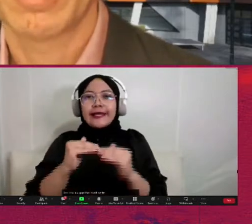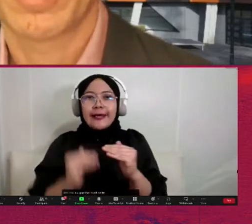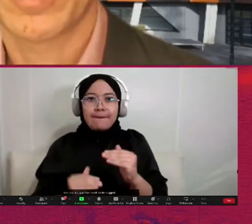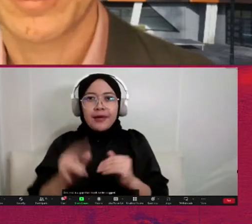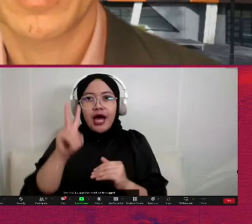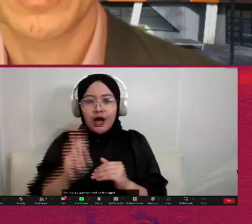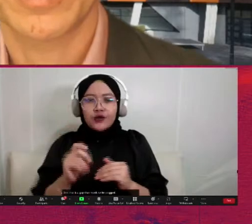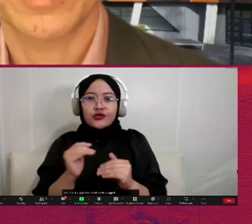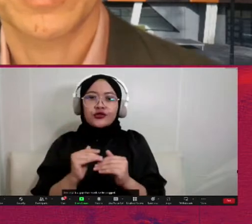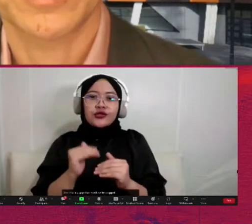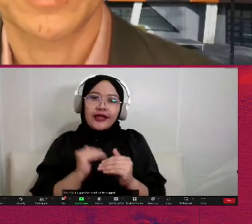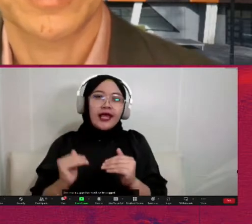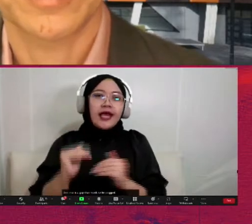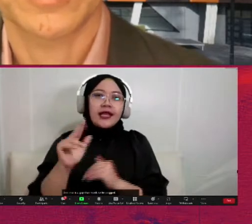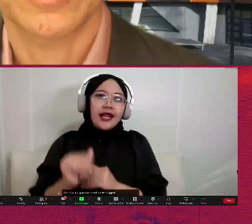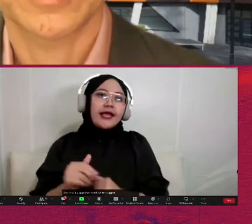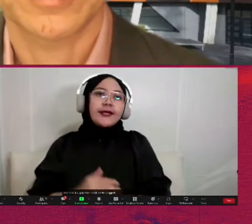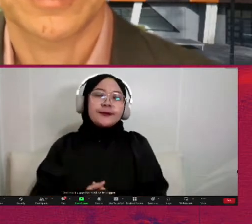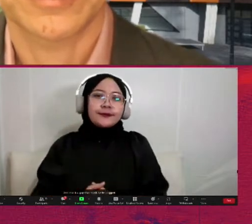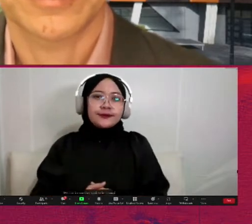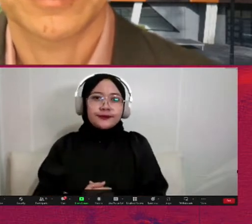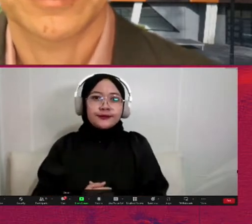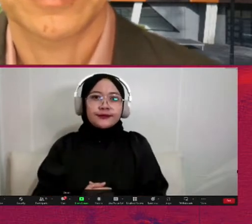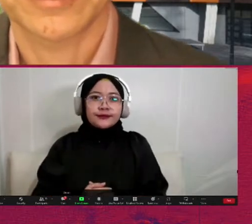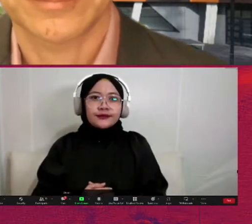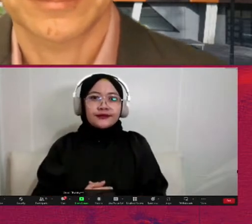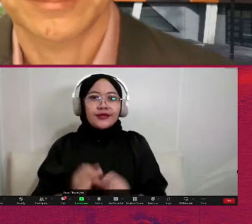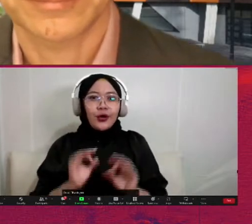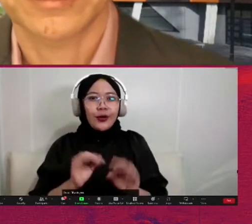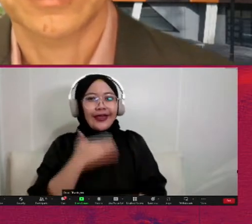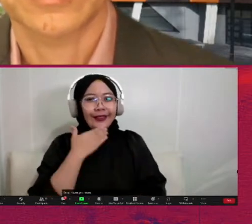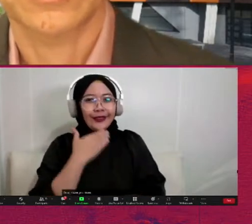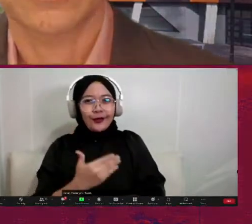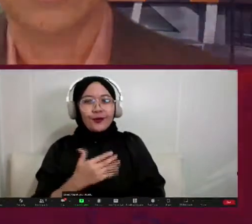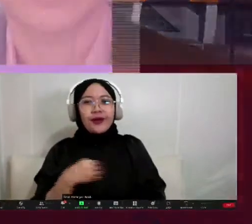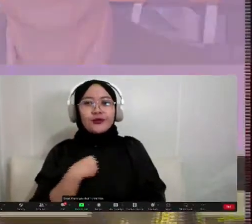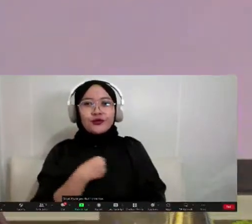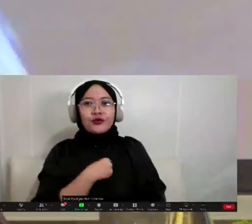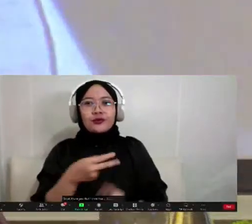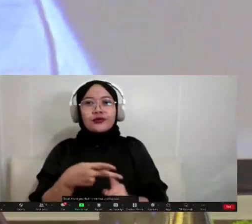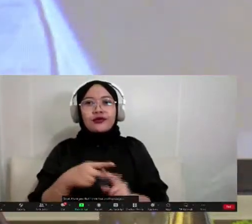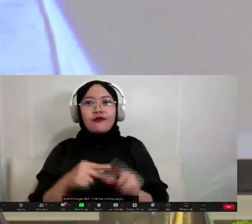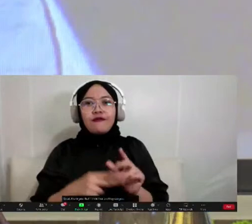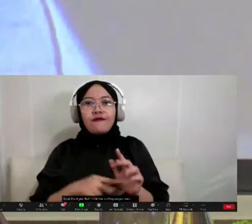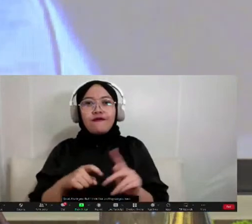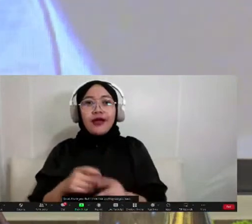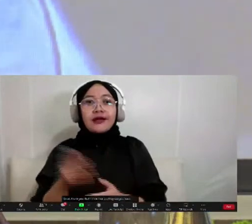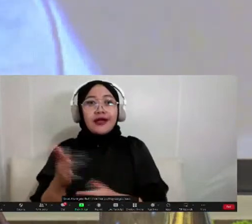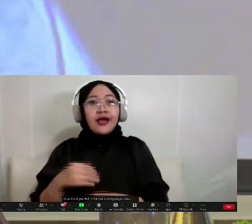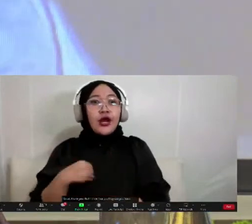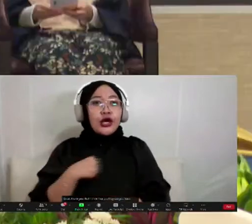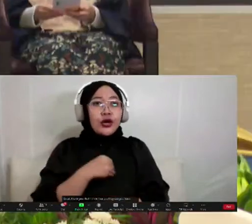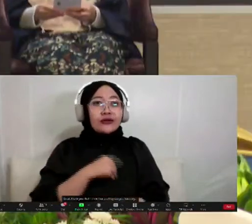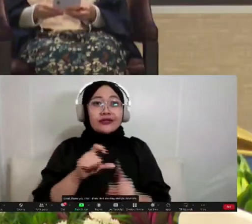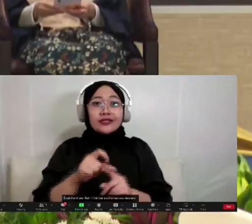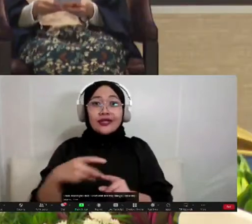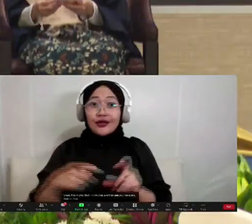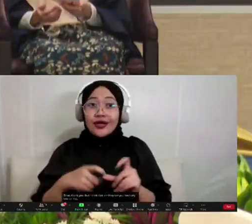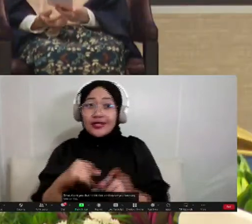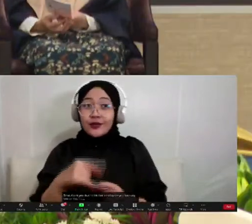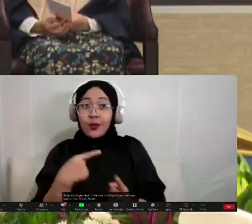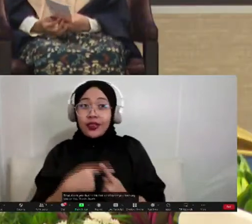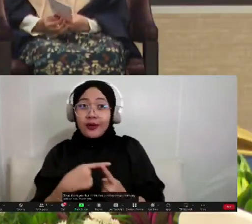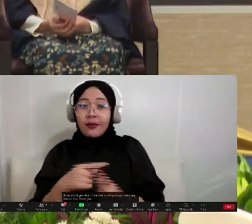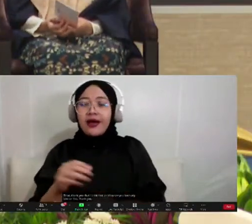plugged. Okay, great. Thank you, Dr. Frank. Dr. Desi, you have any take on this? Thank you,